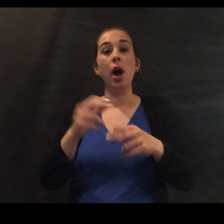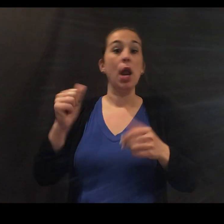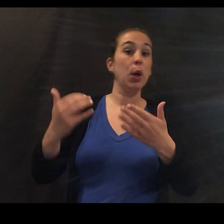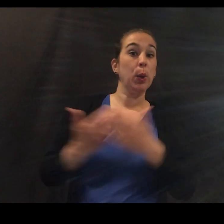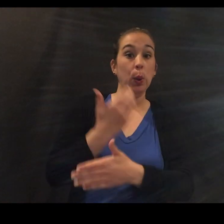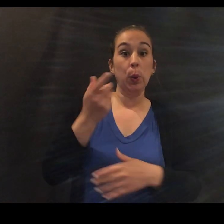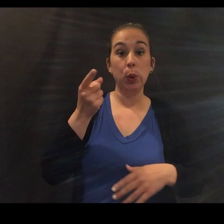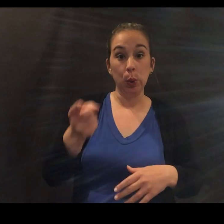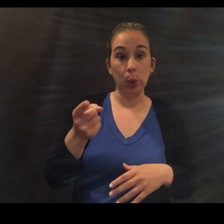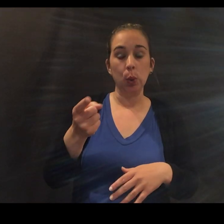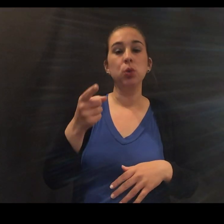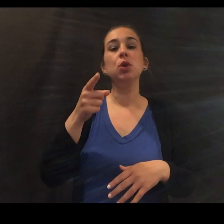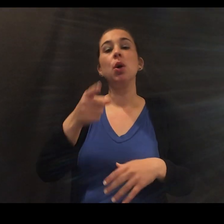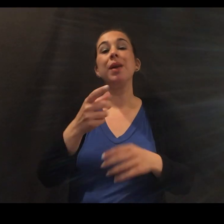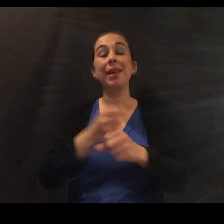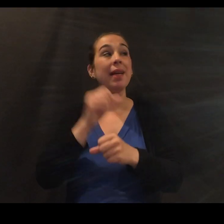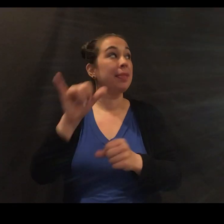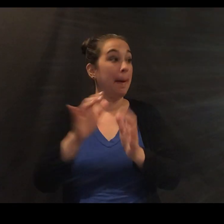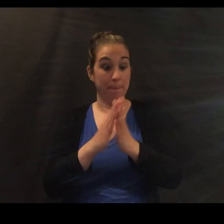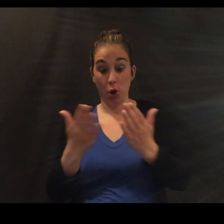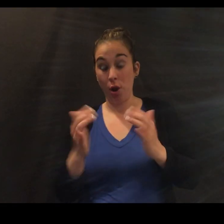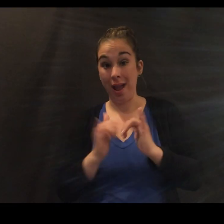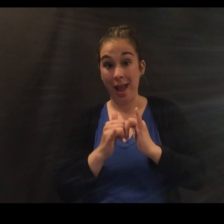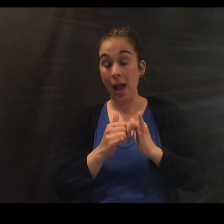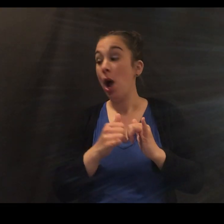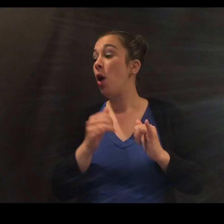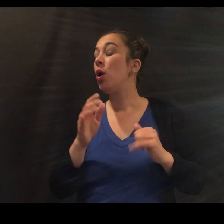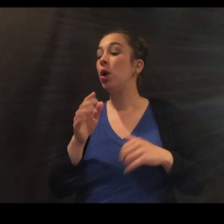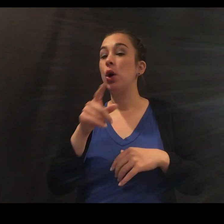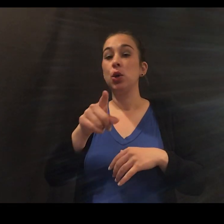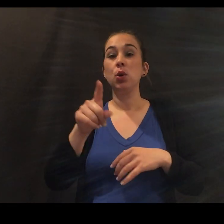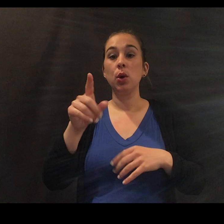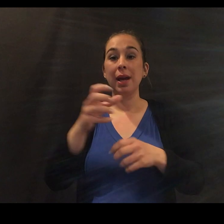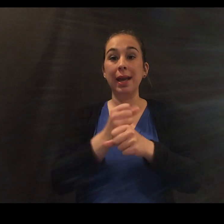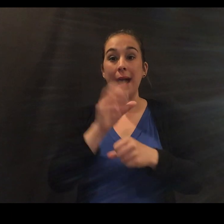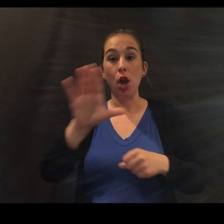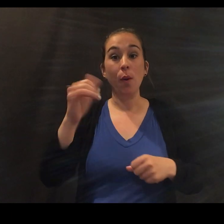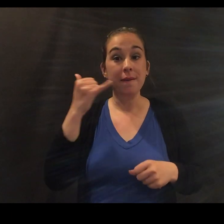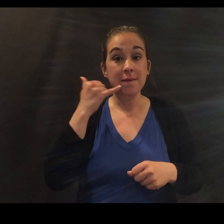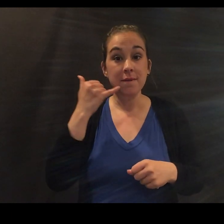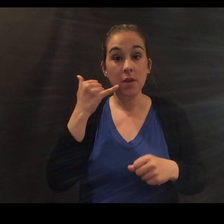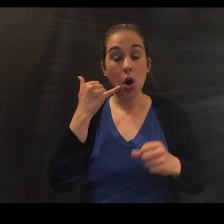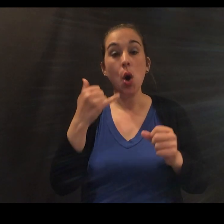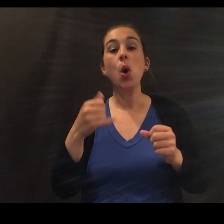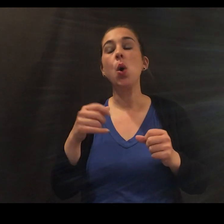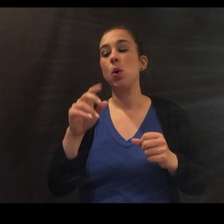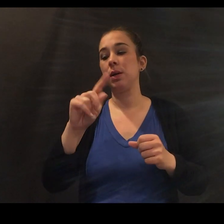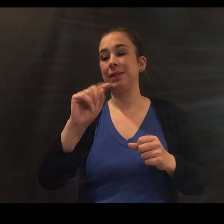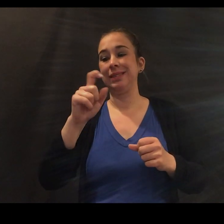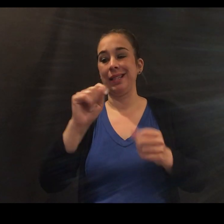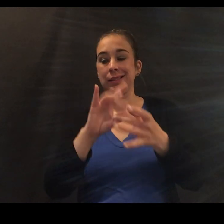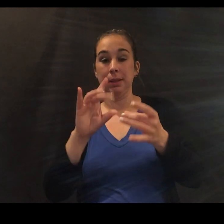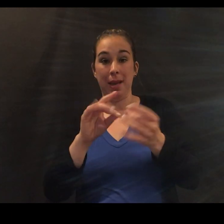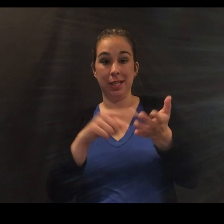will get this book, and you need it, is simply by grabbing your phone, going to the text messaging app right now, and